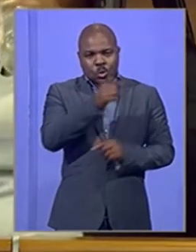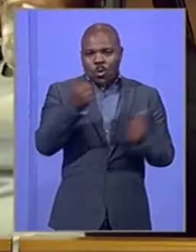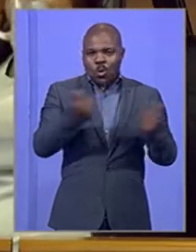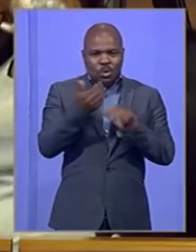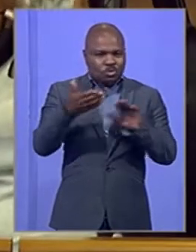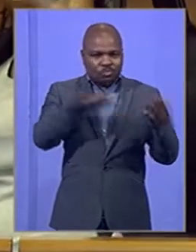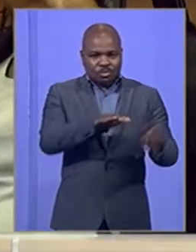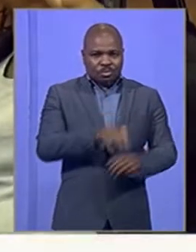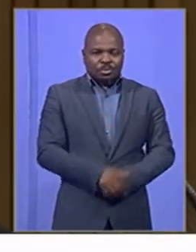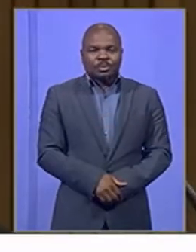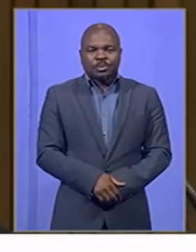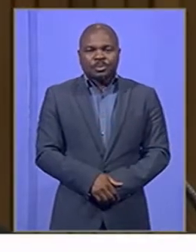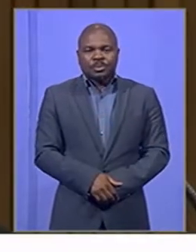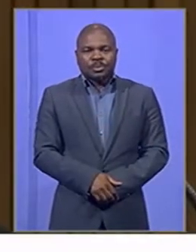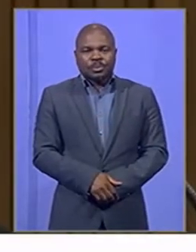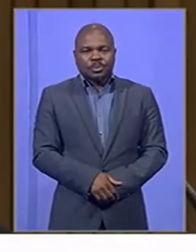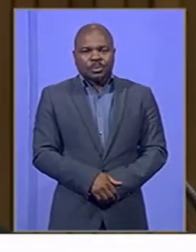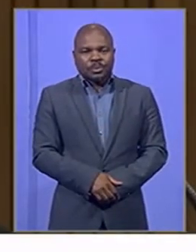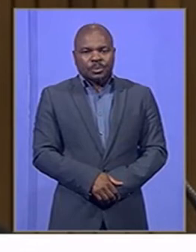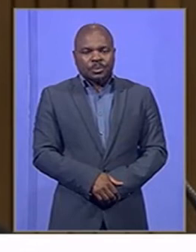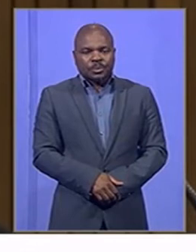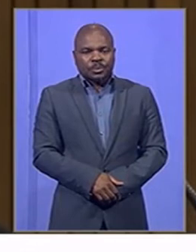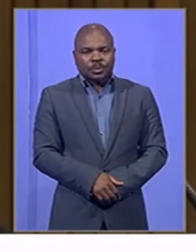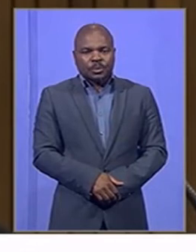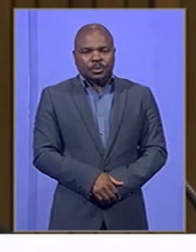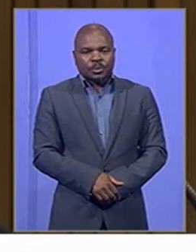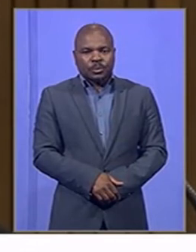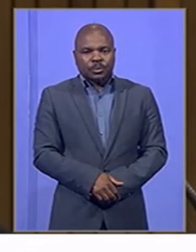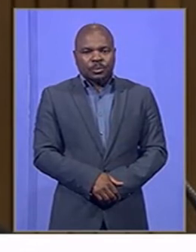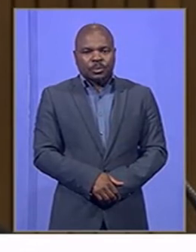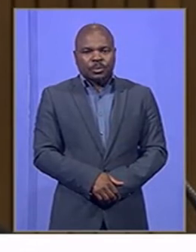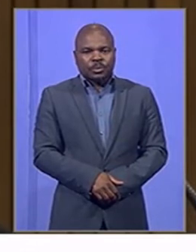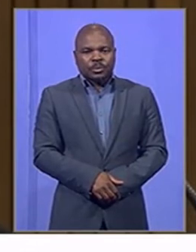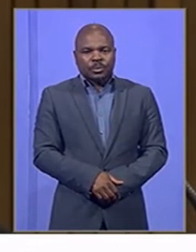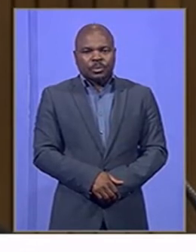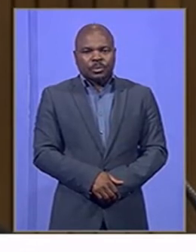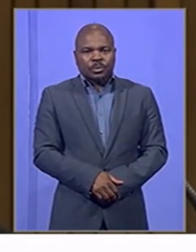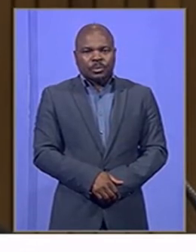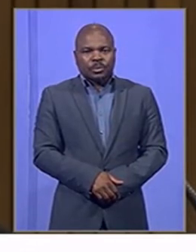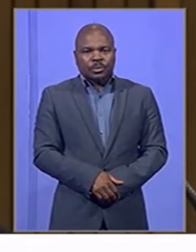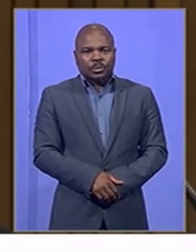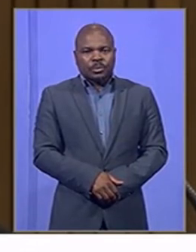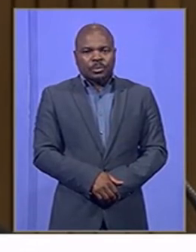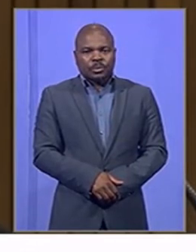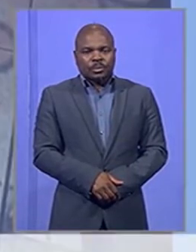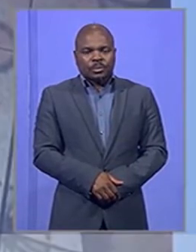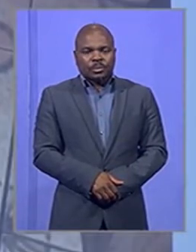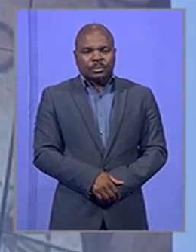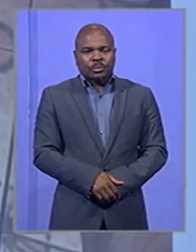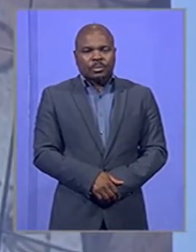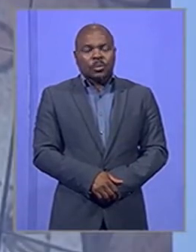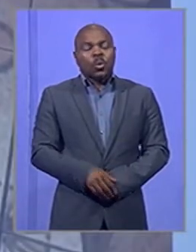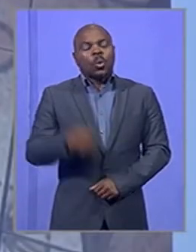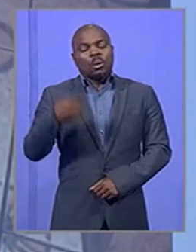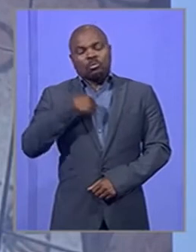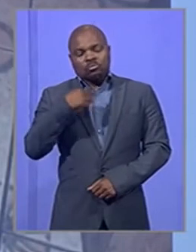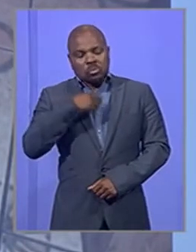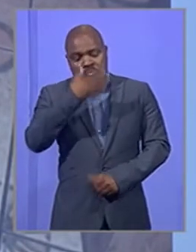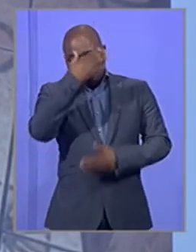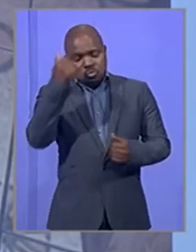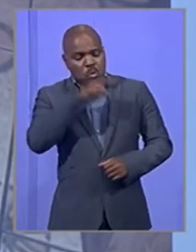Angazi noma mhlawumbe udokotela ungaphendula yonto because mina angikwazi ukubona umuntu ukuthi ufile noma akafile yini. Madlala o boetse